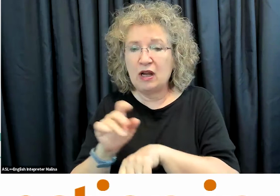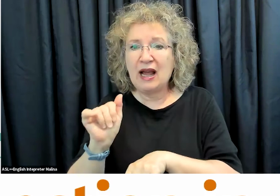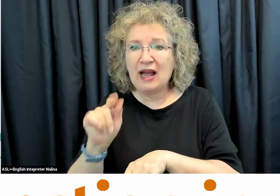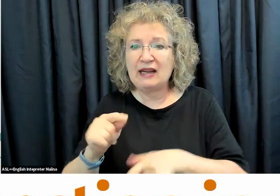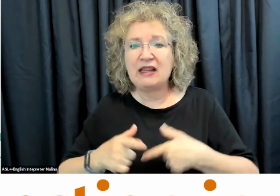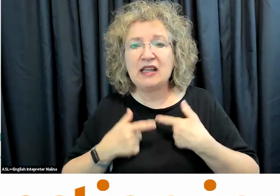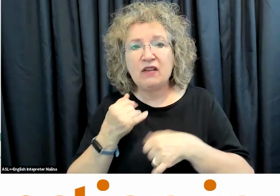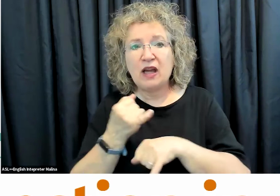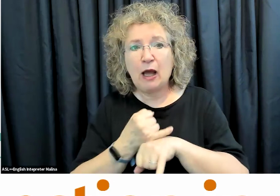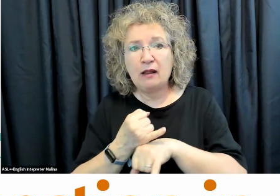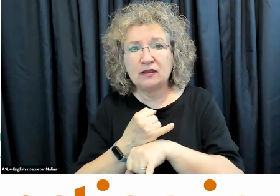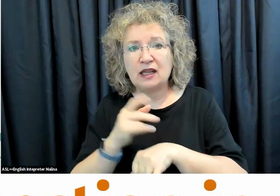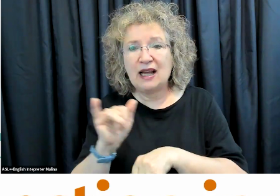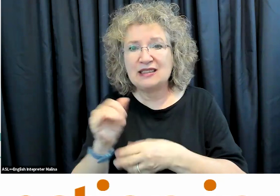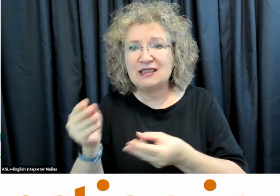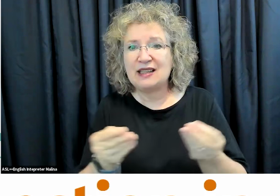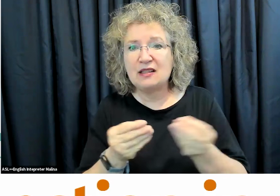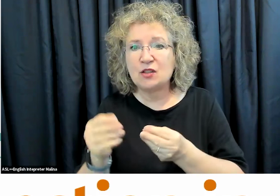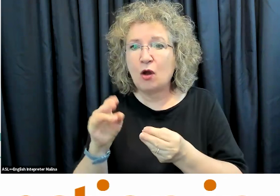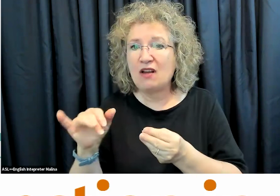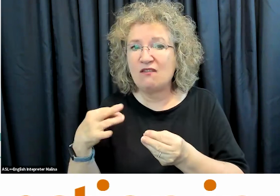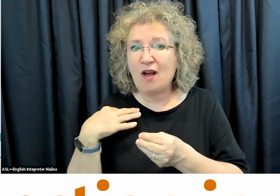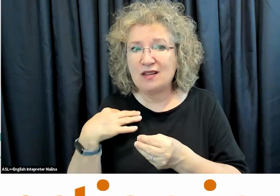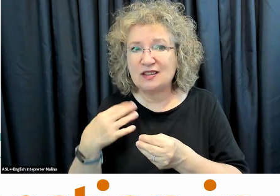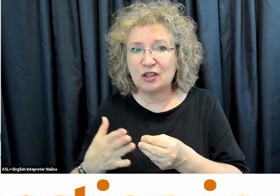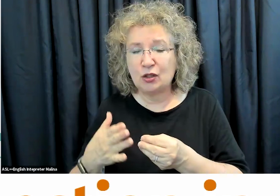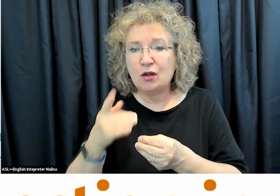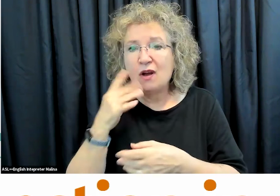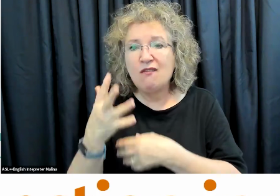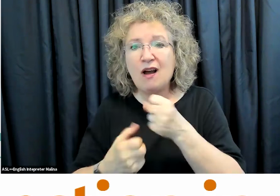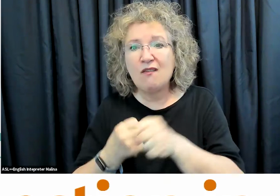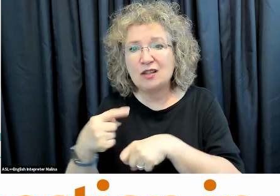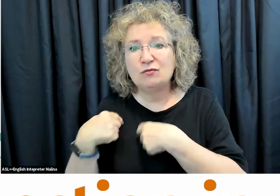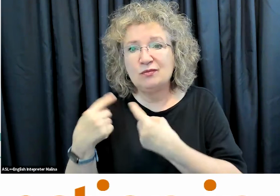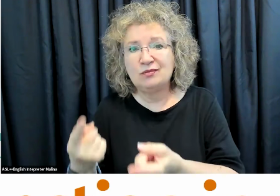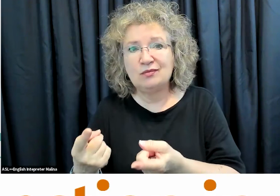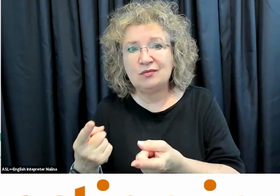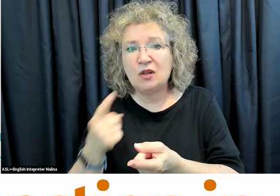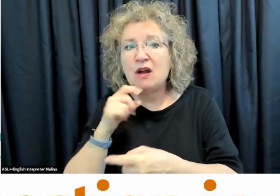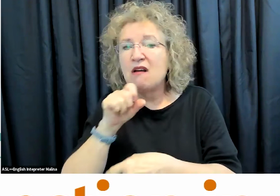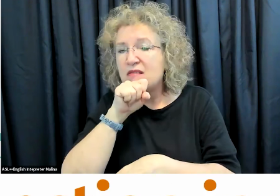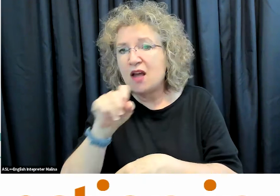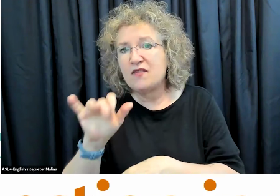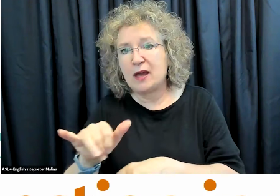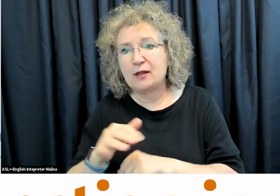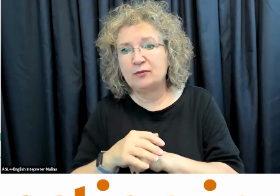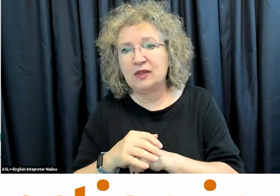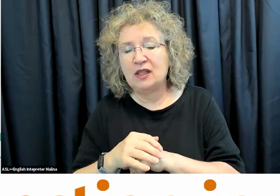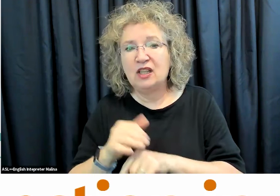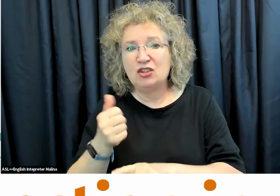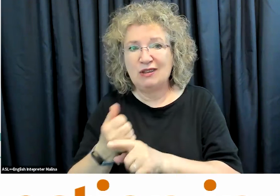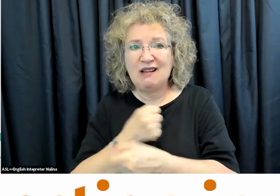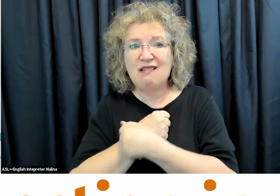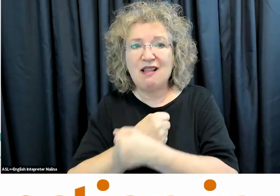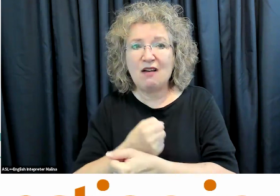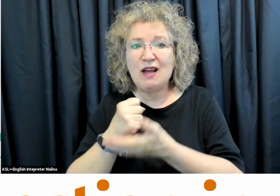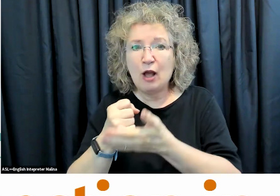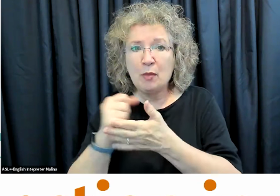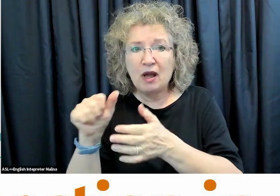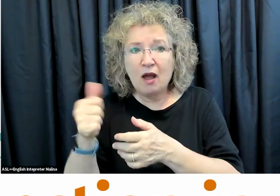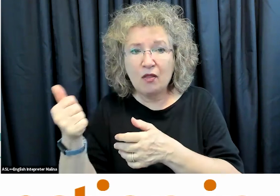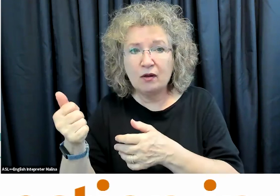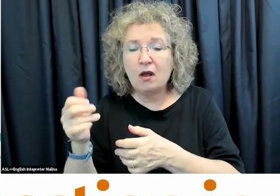and loves every minute of it. She loves helping others, especially teaching others how to prepare for an emergency